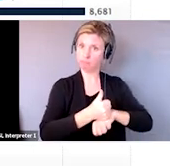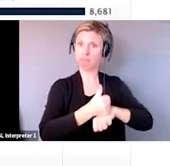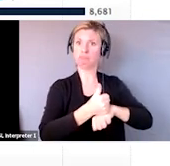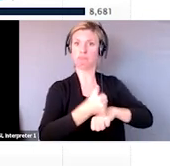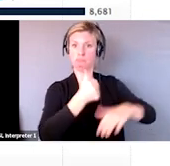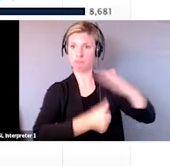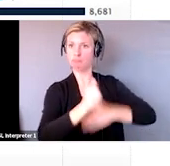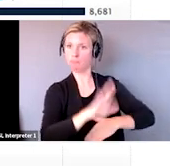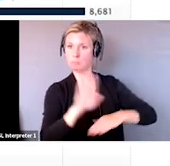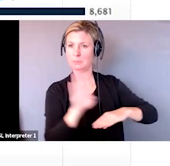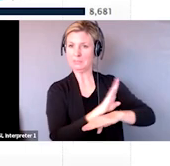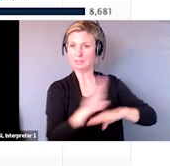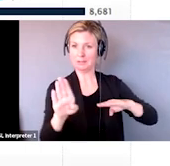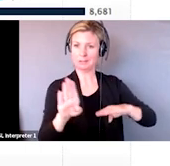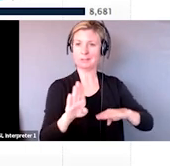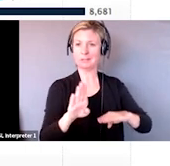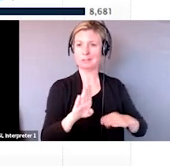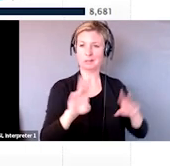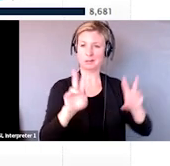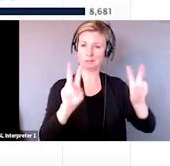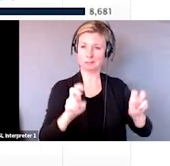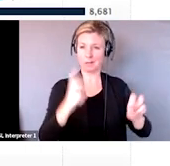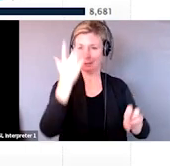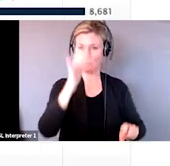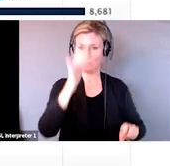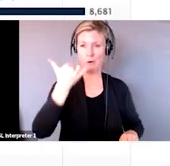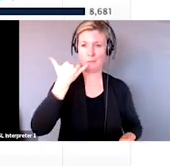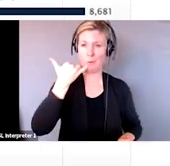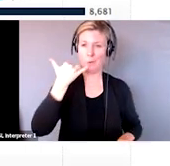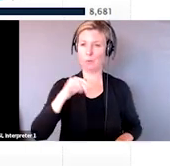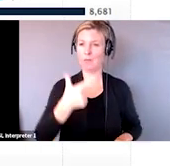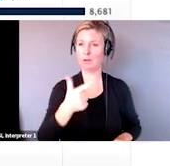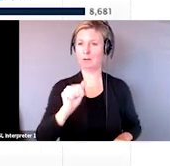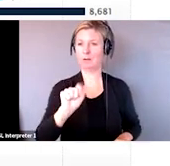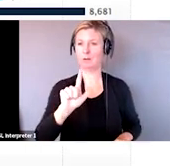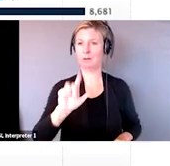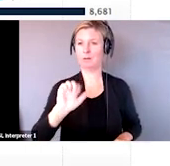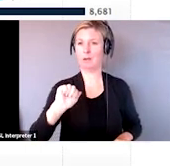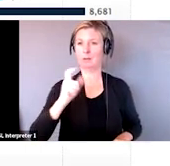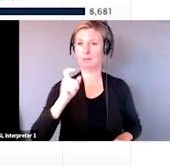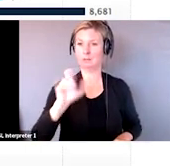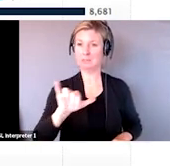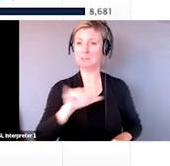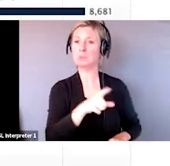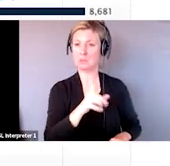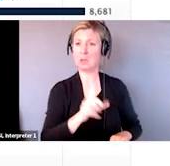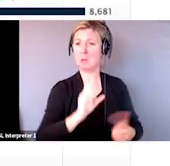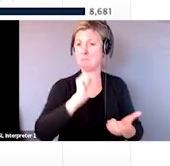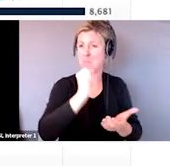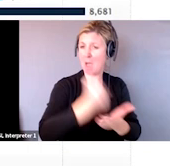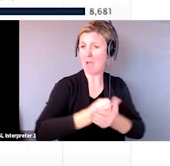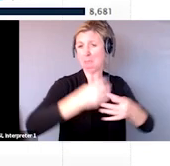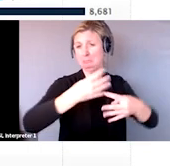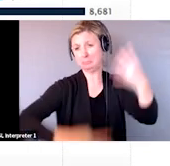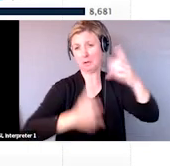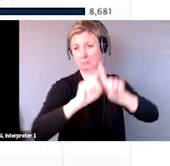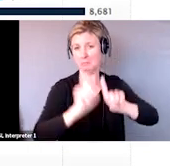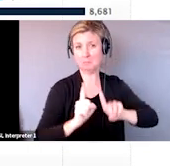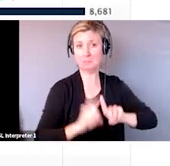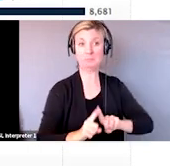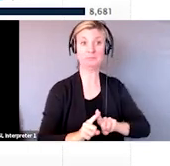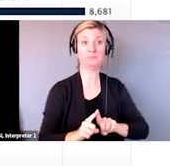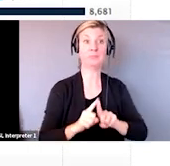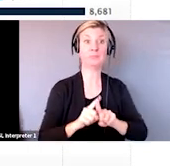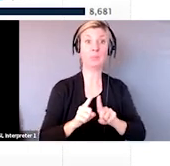smartphones. So there's a lot of technology being patented there. There's also a lot of defensive publication or patenting